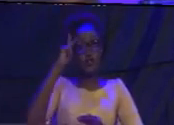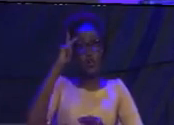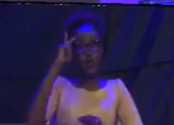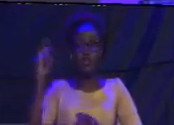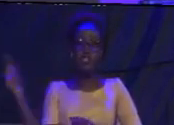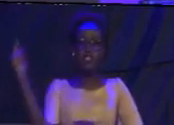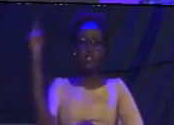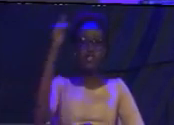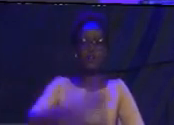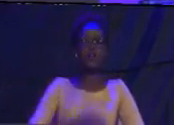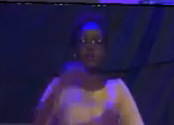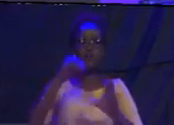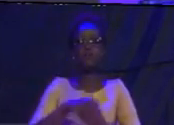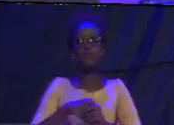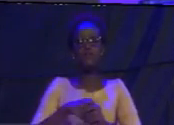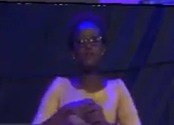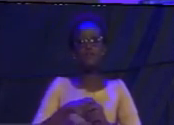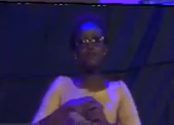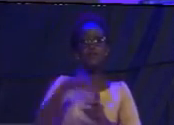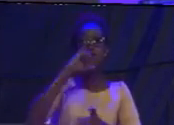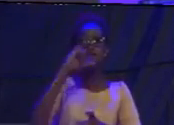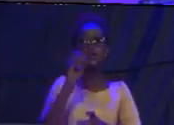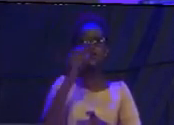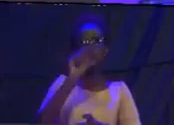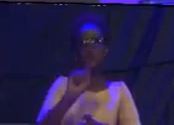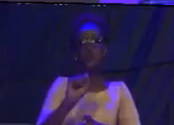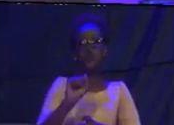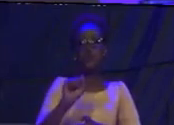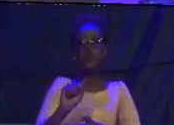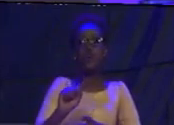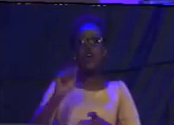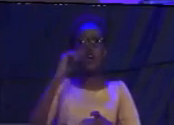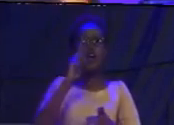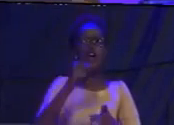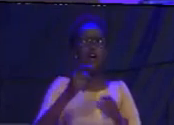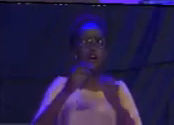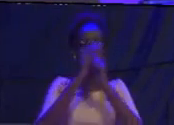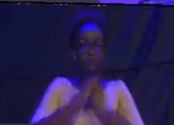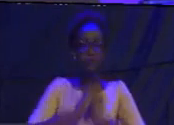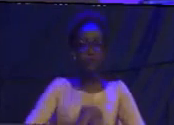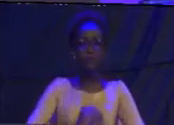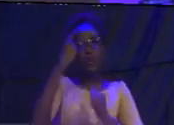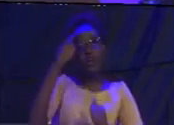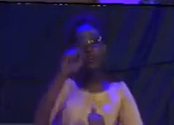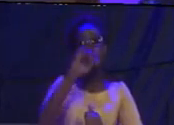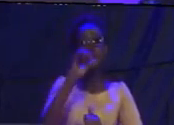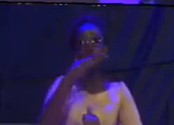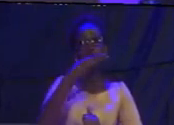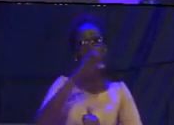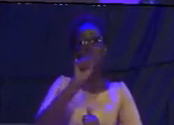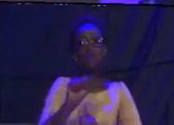the spirit of wisdom and intelligence came upon Joshua. For Moses had laid his hands upon